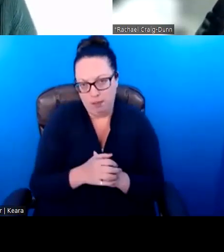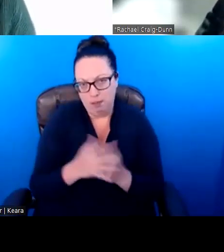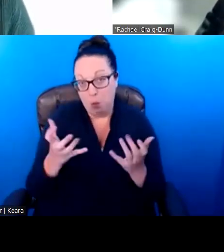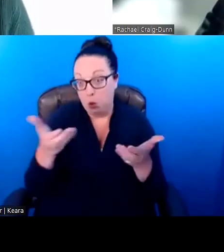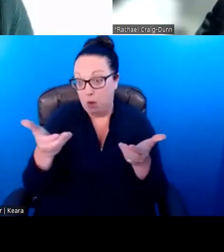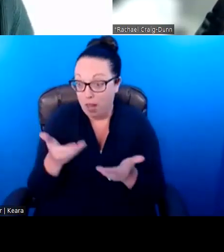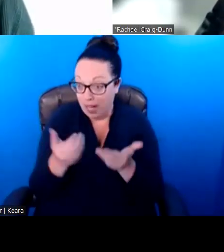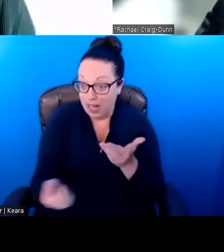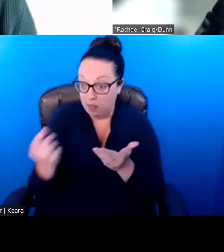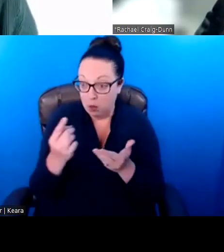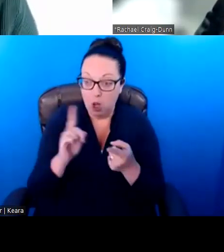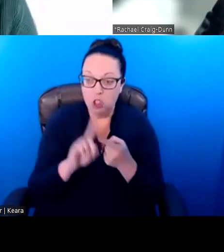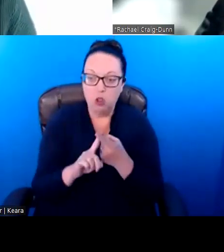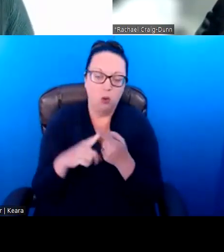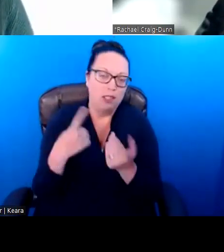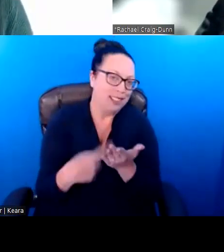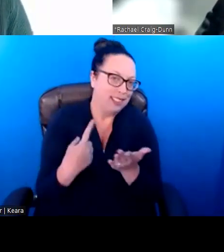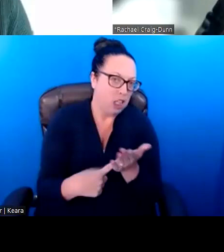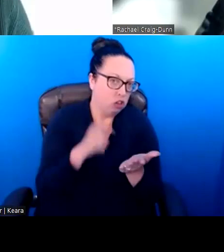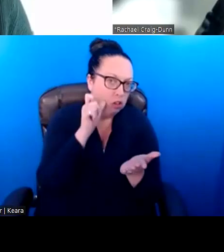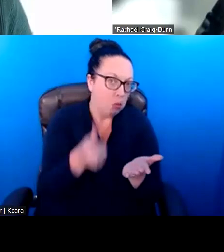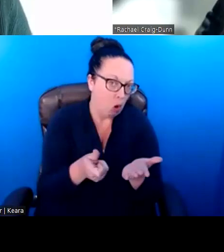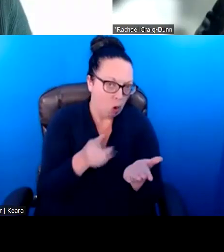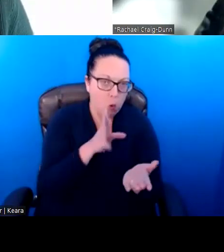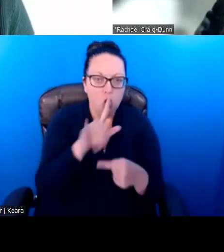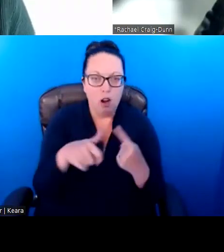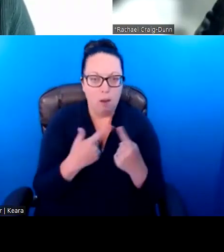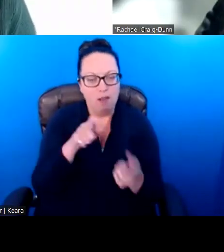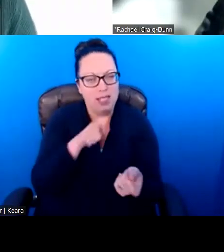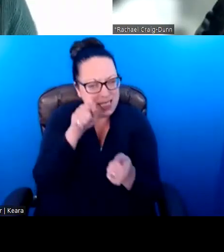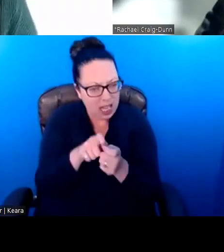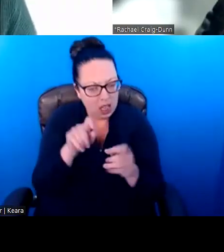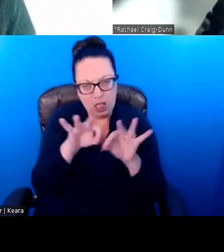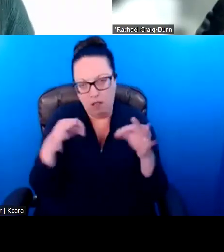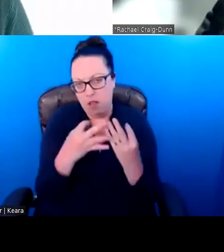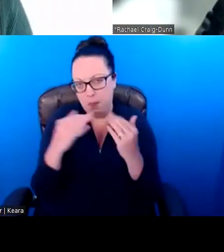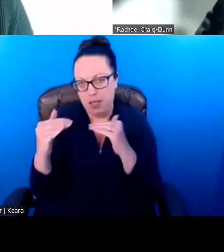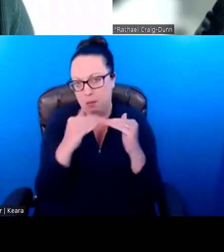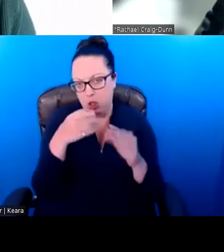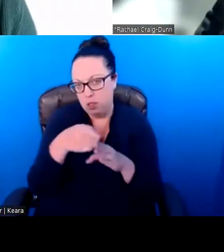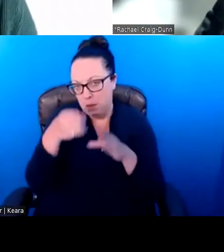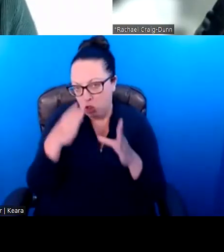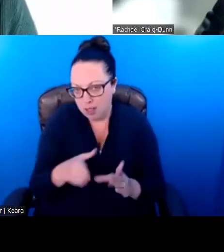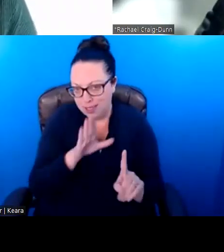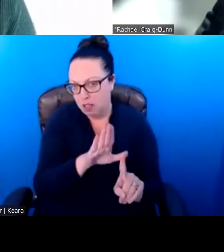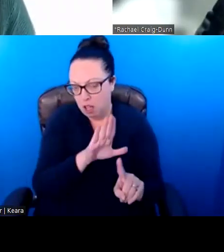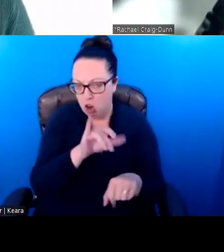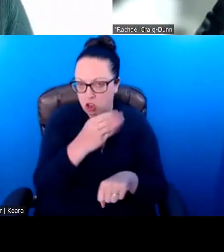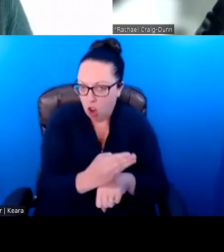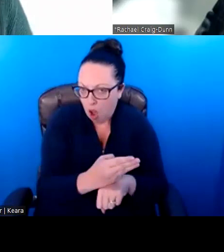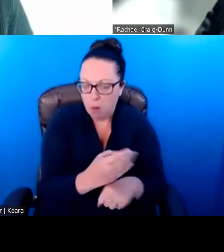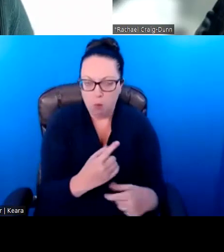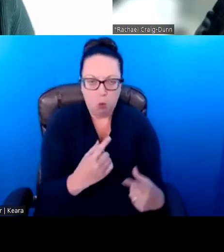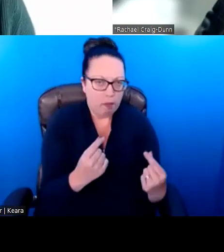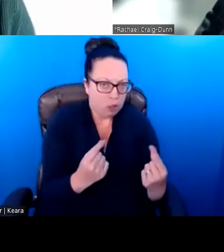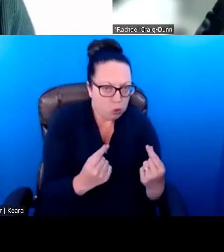a discussion tomorrow where we're going to talk more about what exactly a family peer specialist does. Rachel touched on that specifically